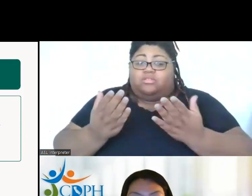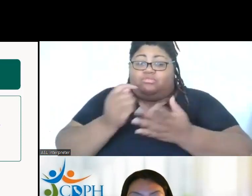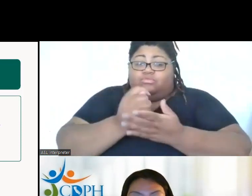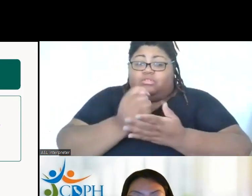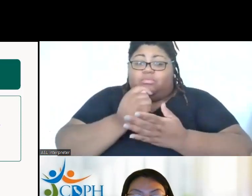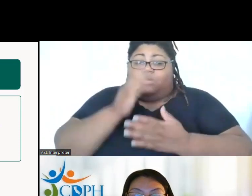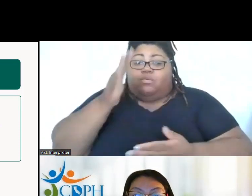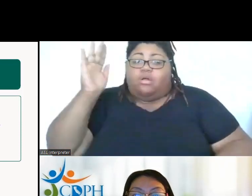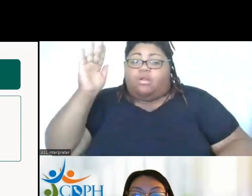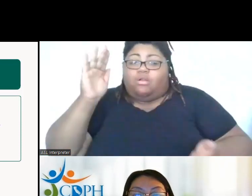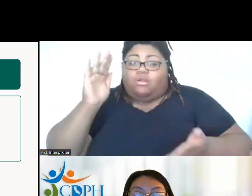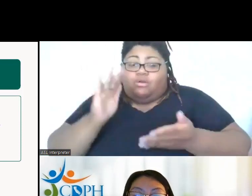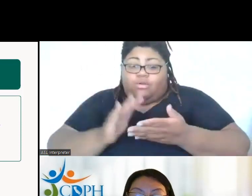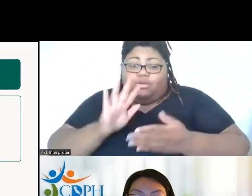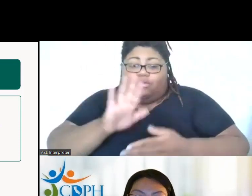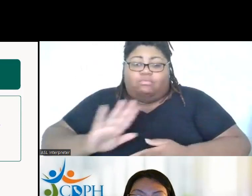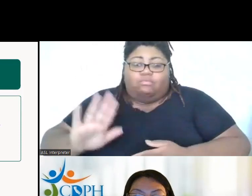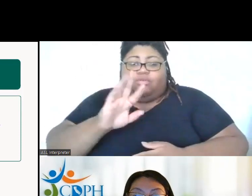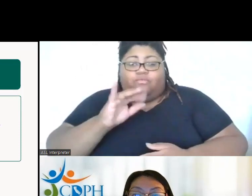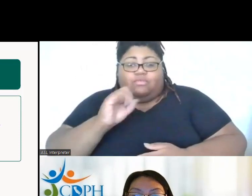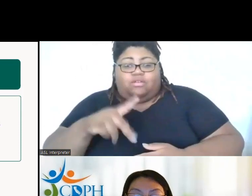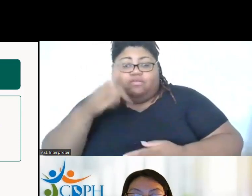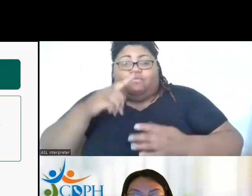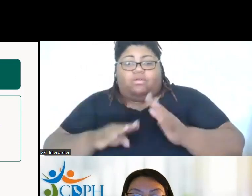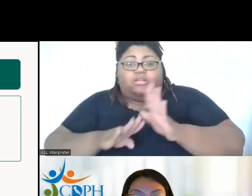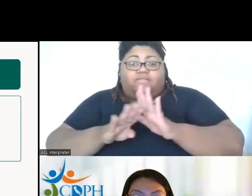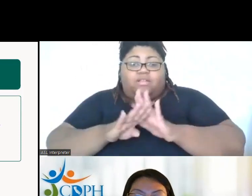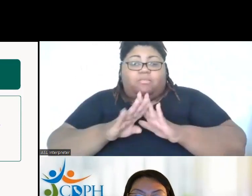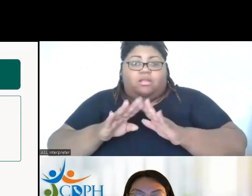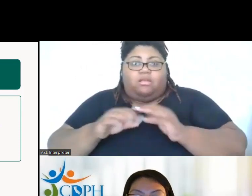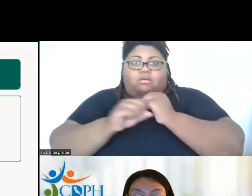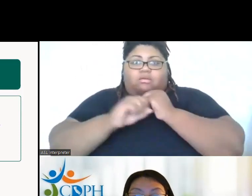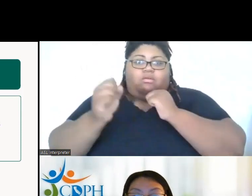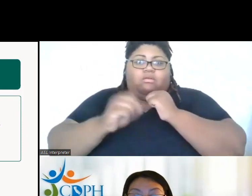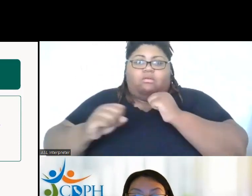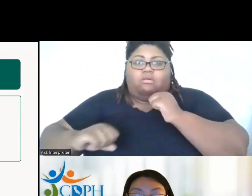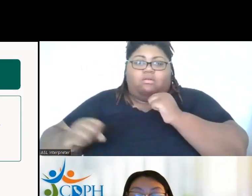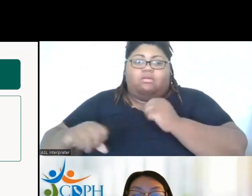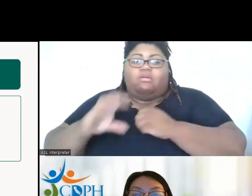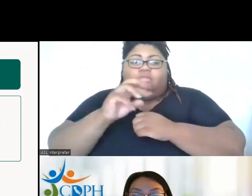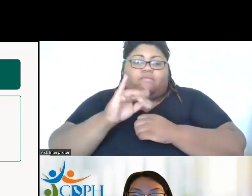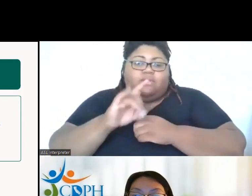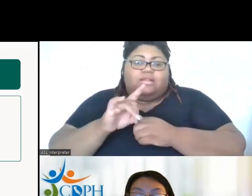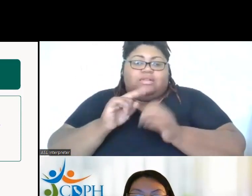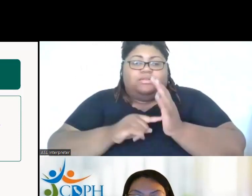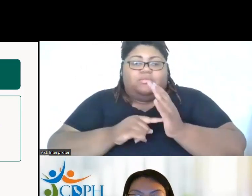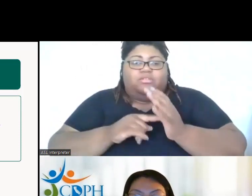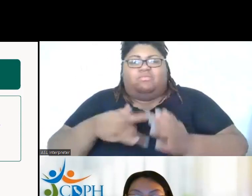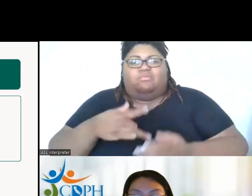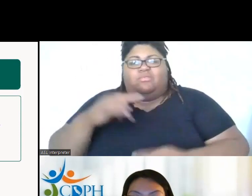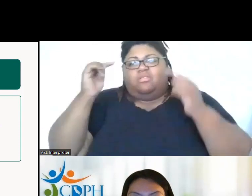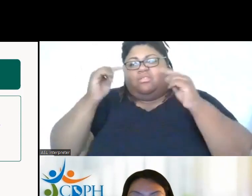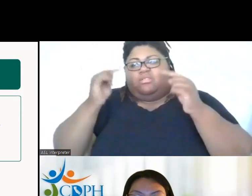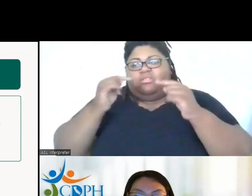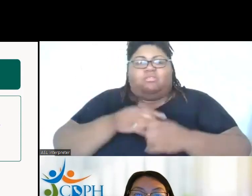COVID symptoms. So for those folks who might dismiss a sore throat or a runny nose or a headache and think it's fine, I'll